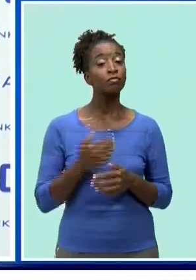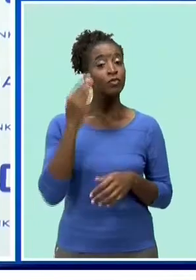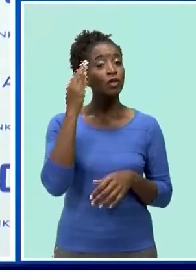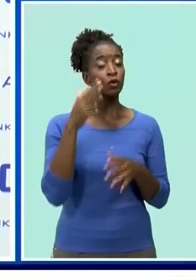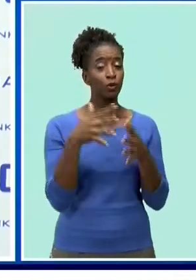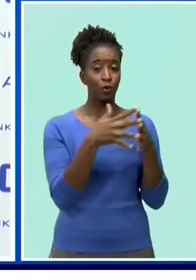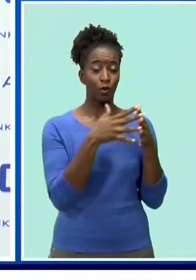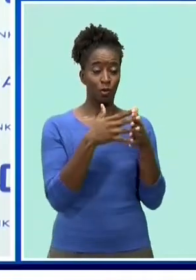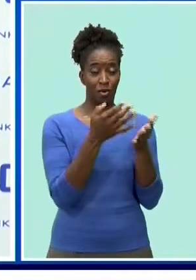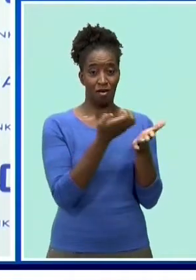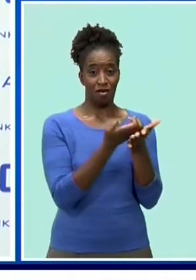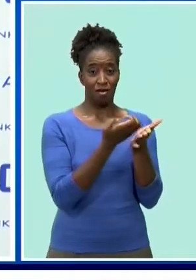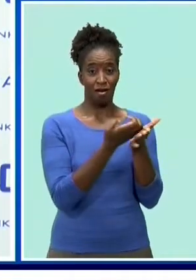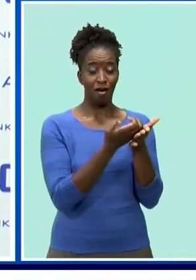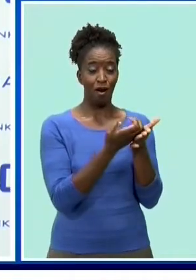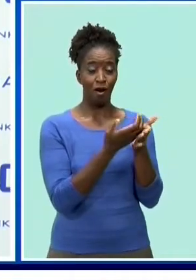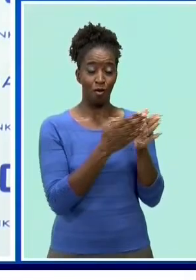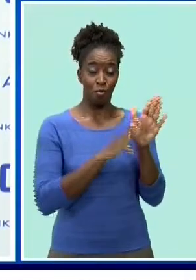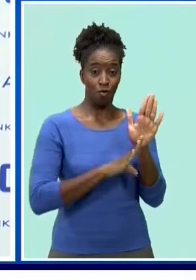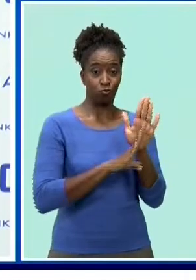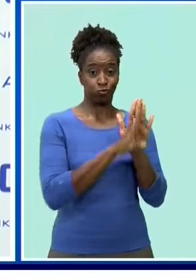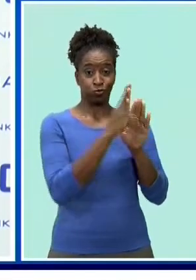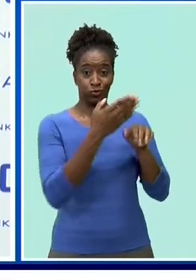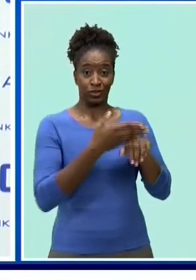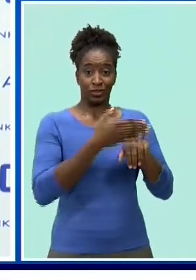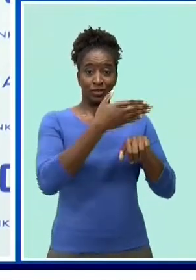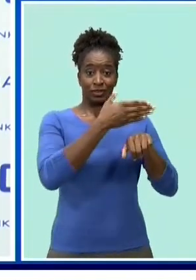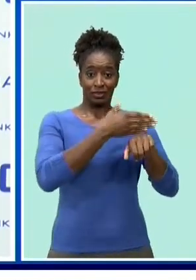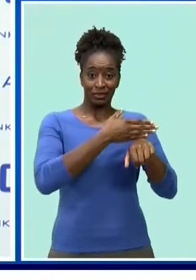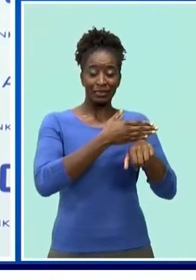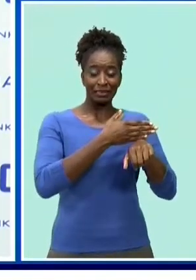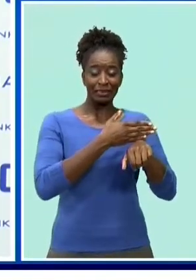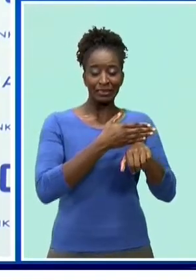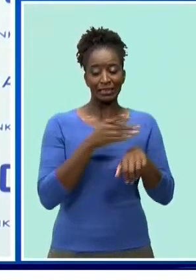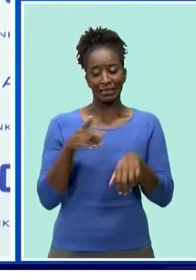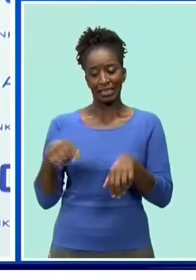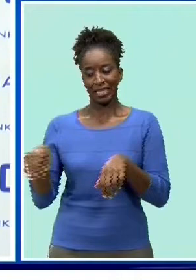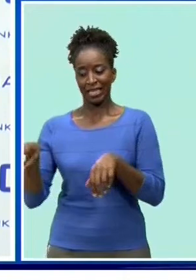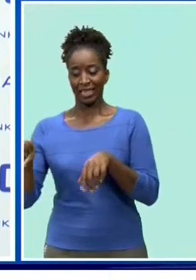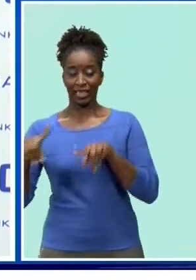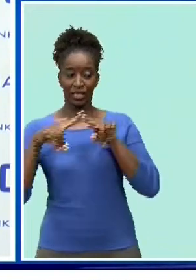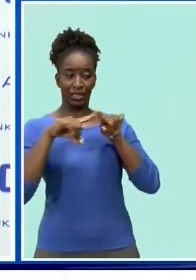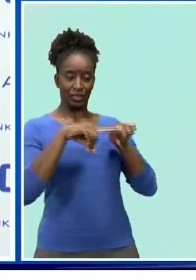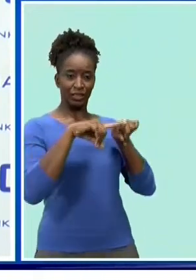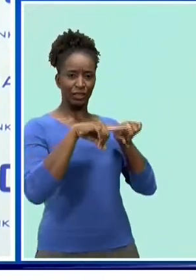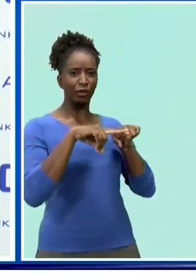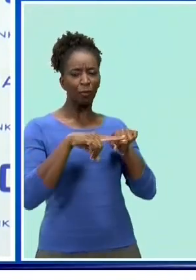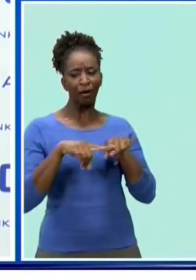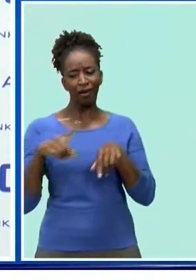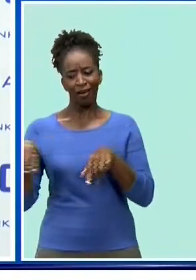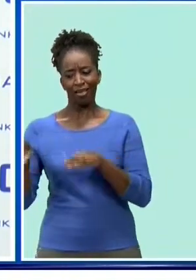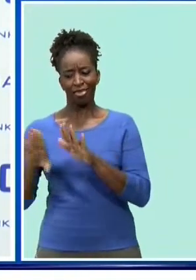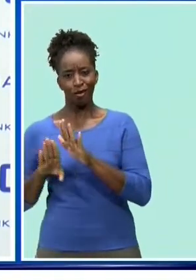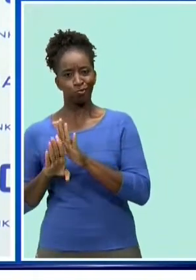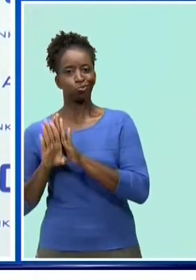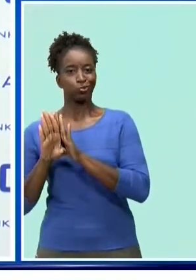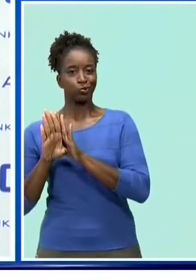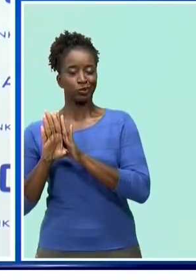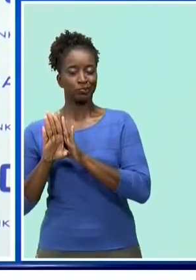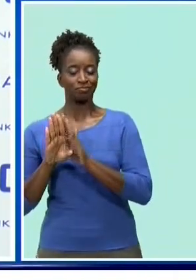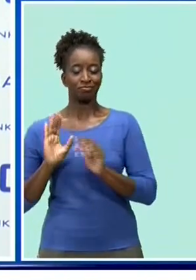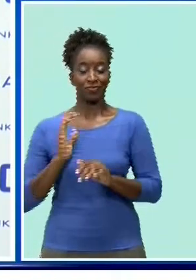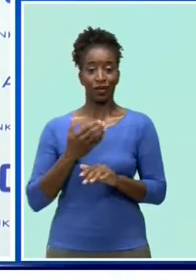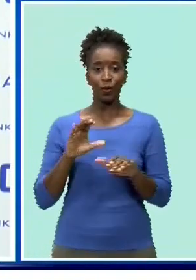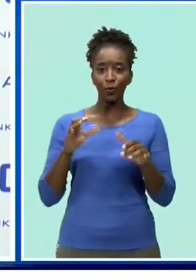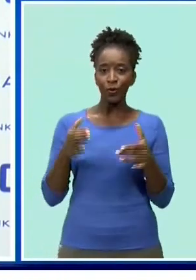U.S. economy, mostly, and so they have done a little better. But ECLAC projects that on